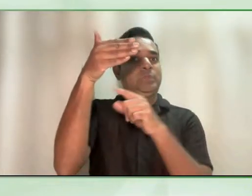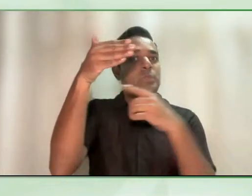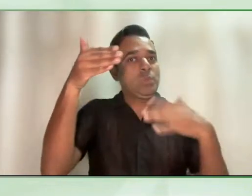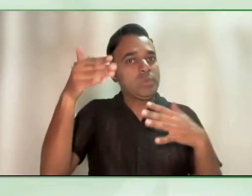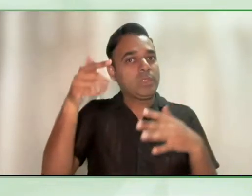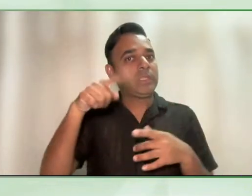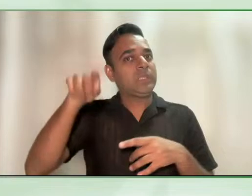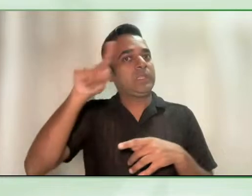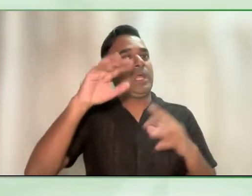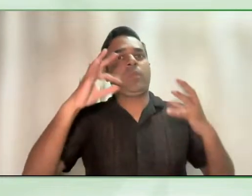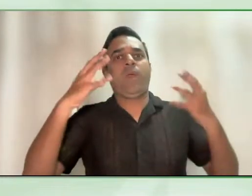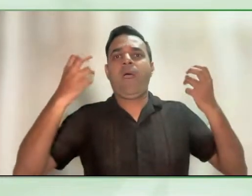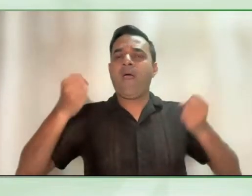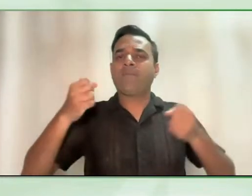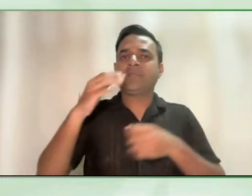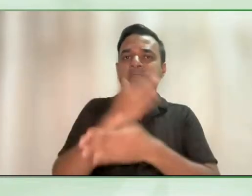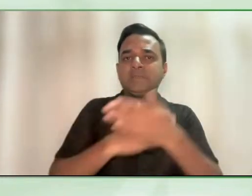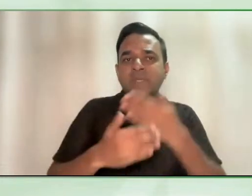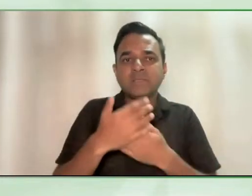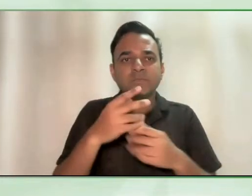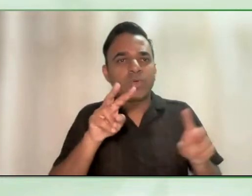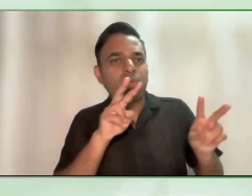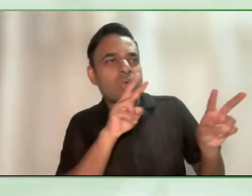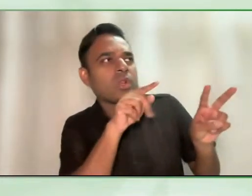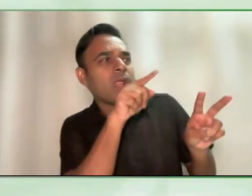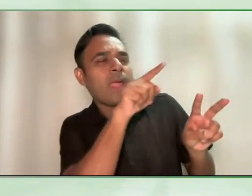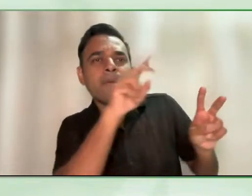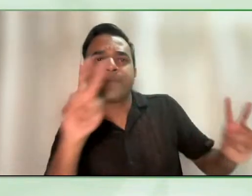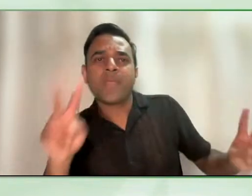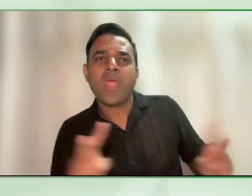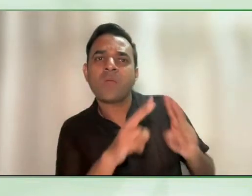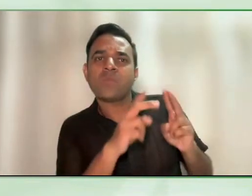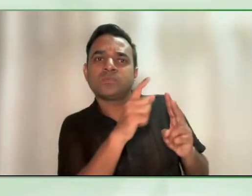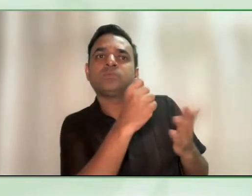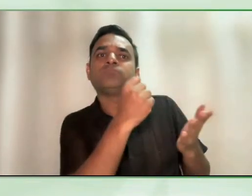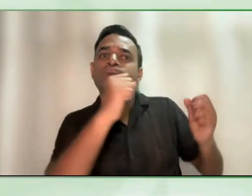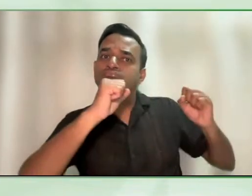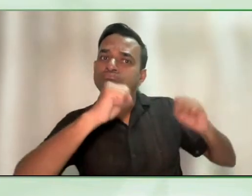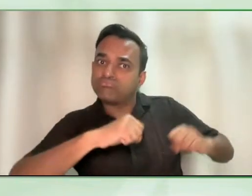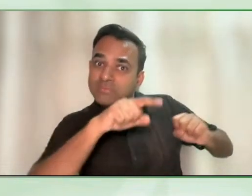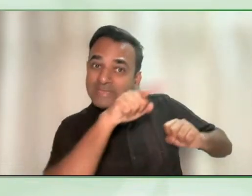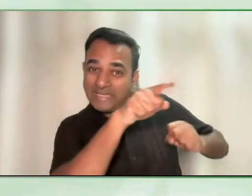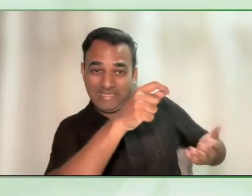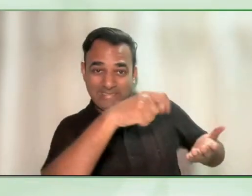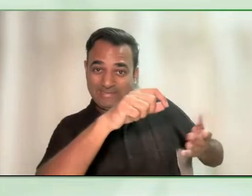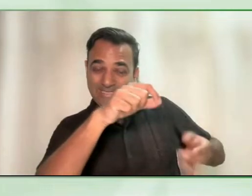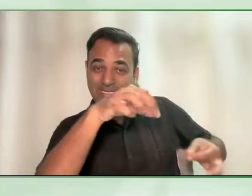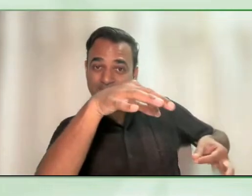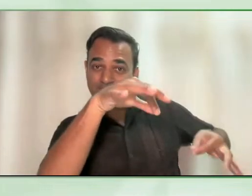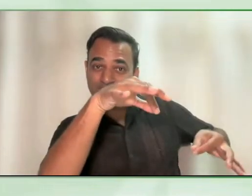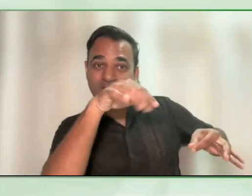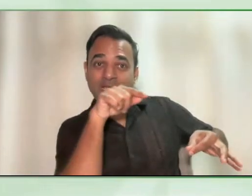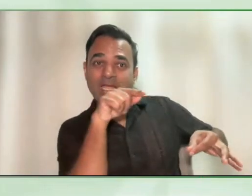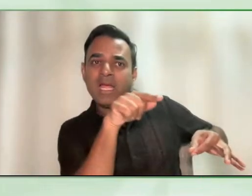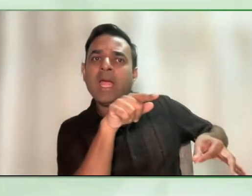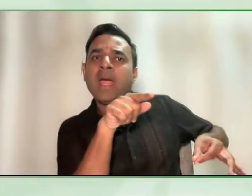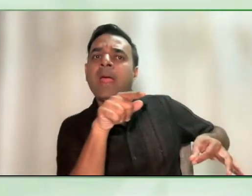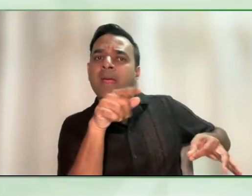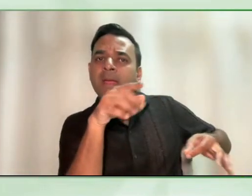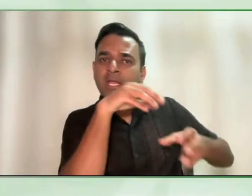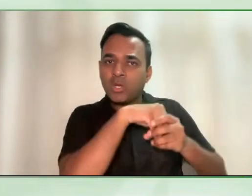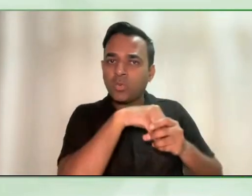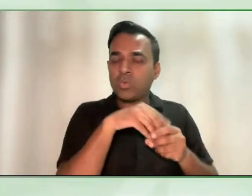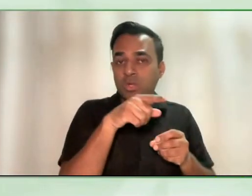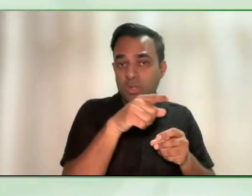percent, group disability amongst other vulnerable, again, quote unquote, vulnerable populations. As the